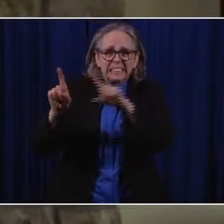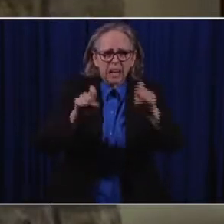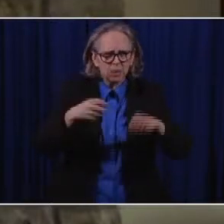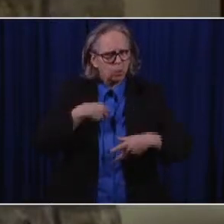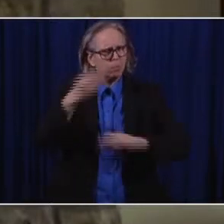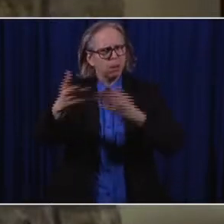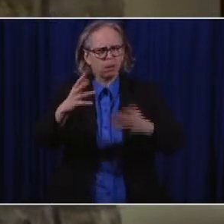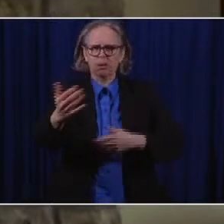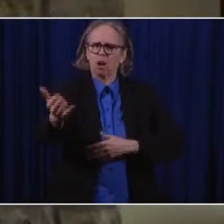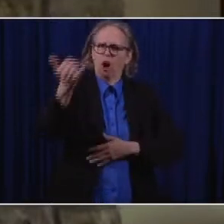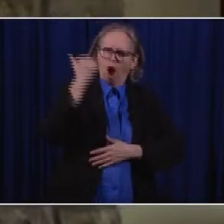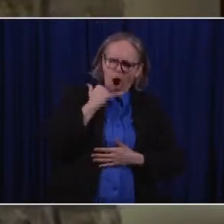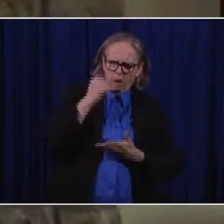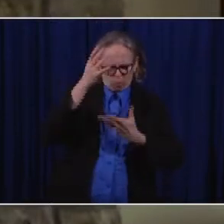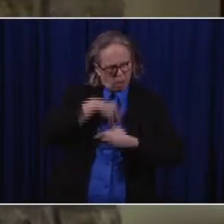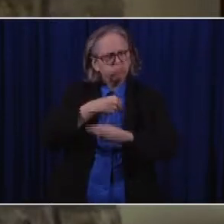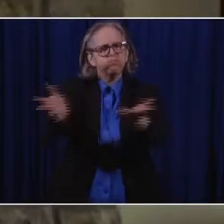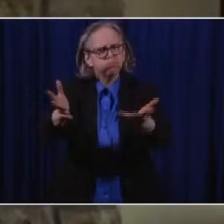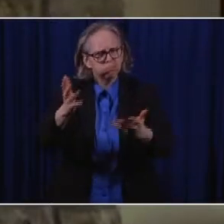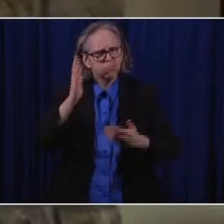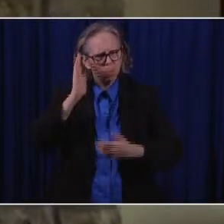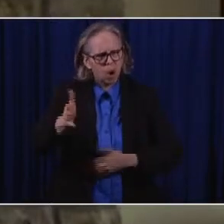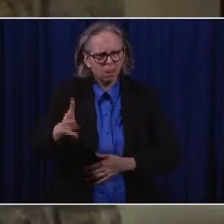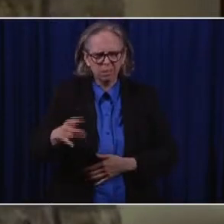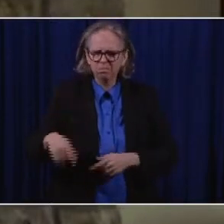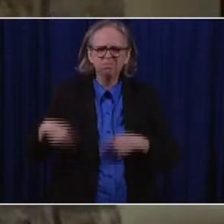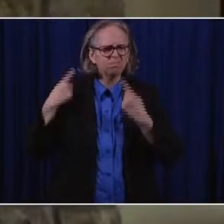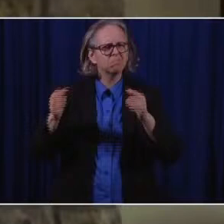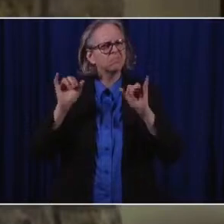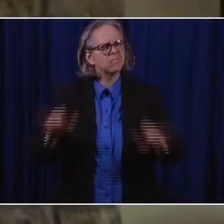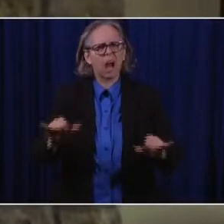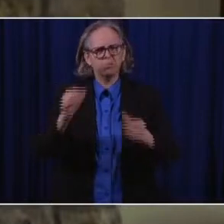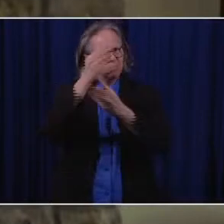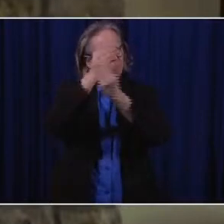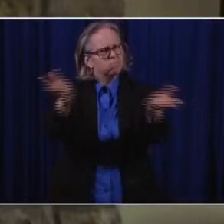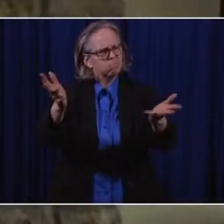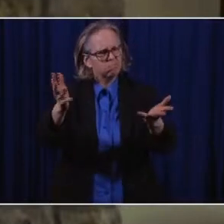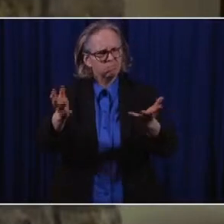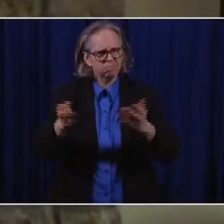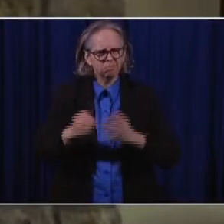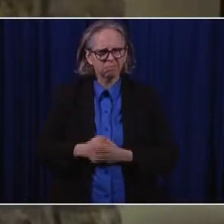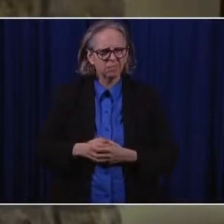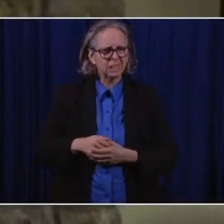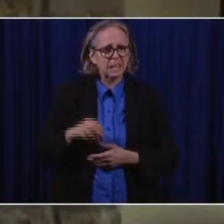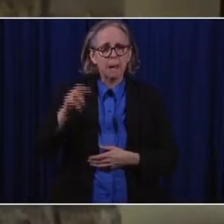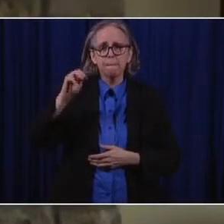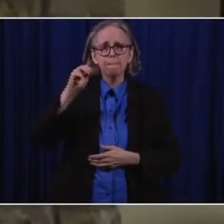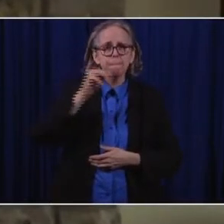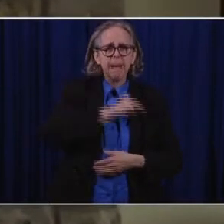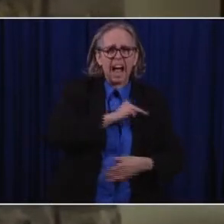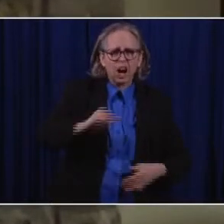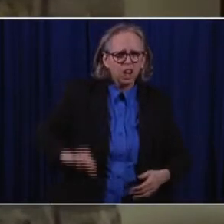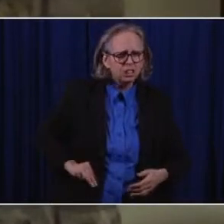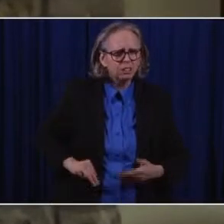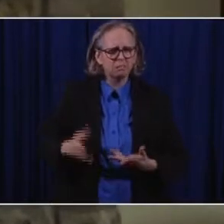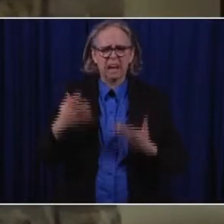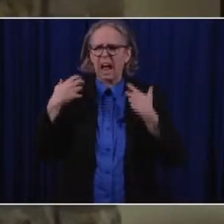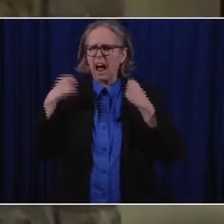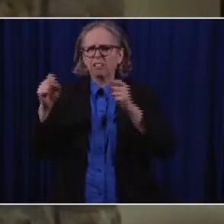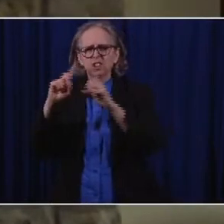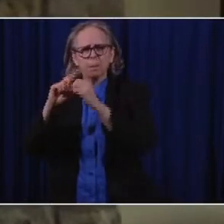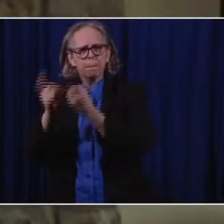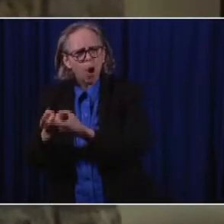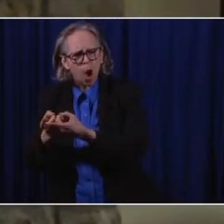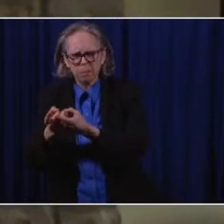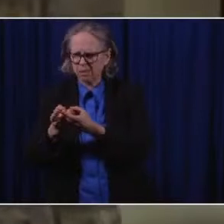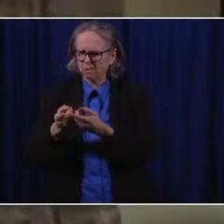that numerous times to our health departments. I've said it to mayors. I've said it to county commissioners. Anybody who wants testing,